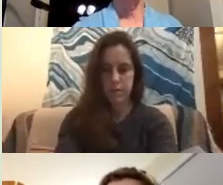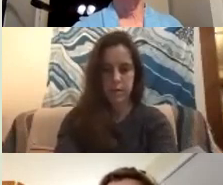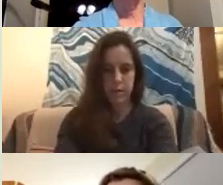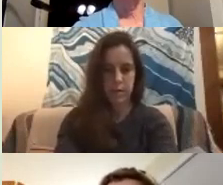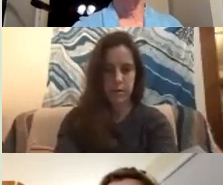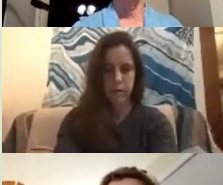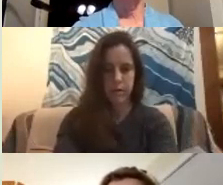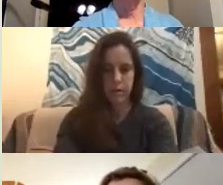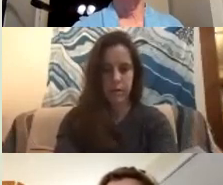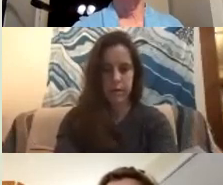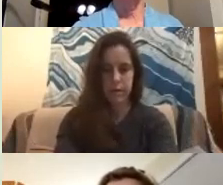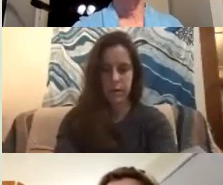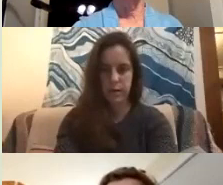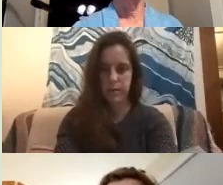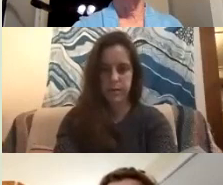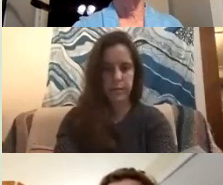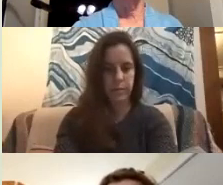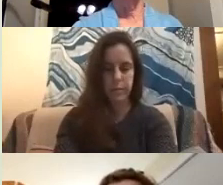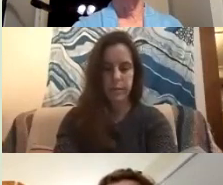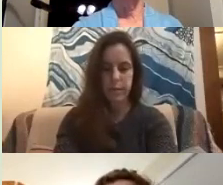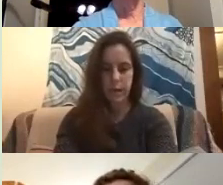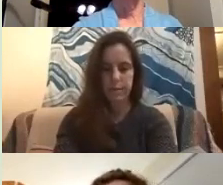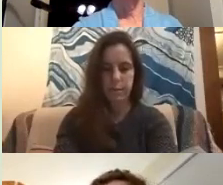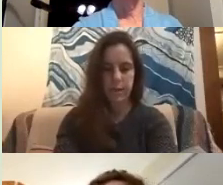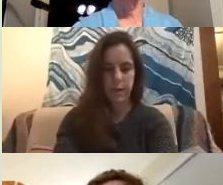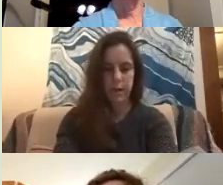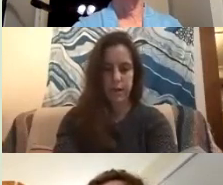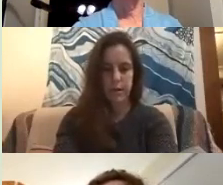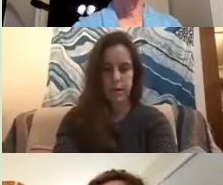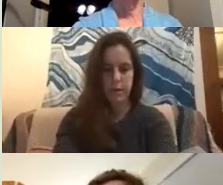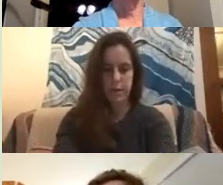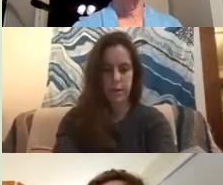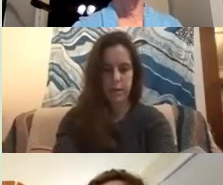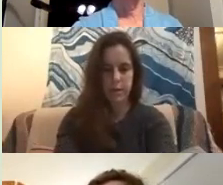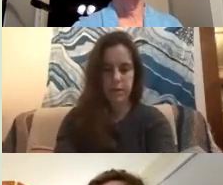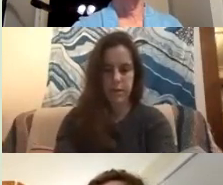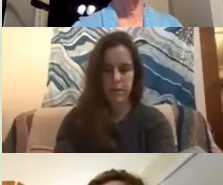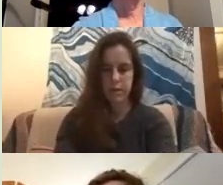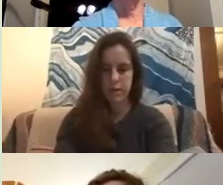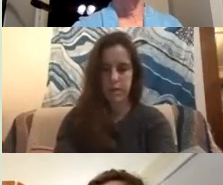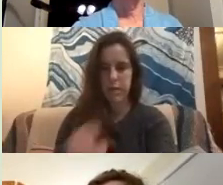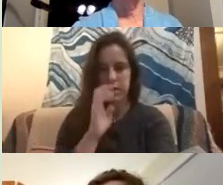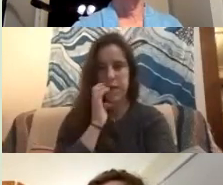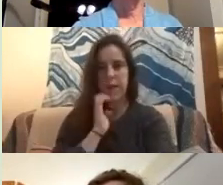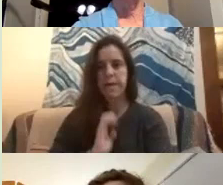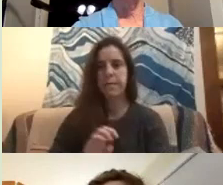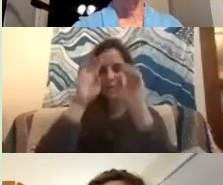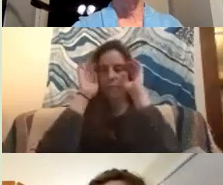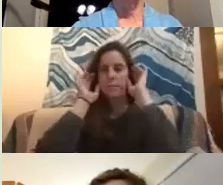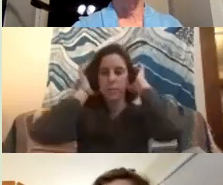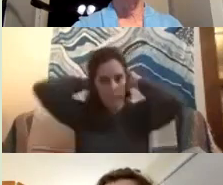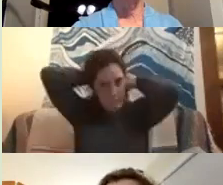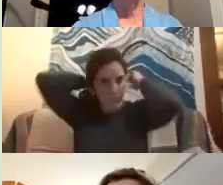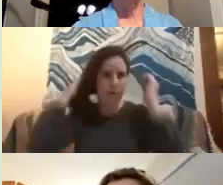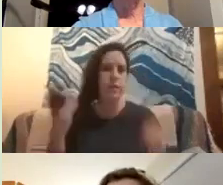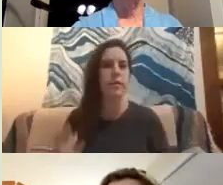a state organization and a partner with our FAFSA efforts to get everybody to fill out the FAFSA. I said